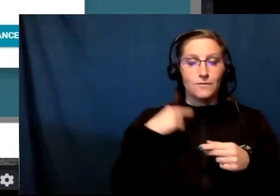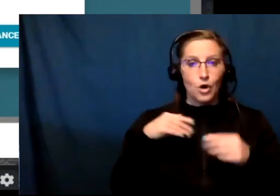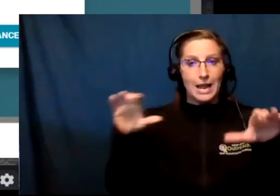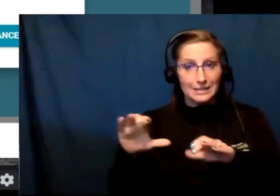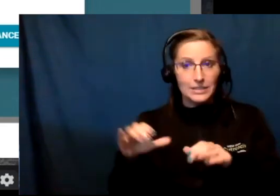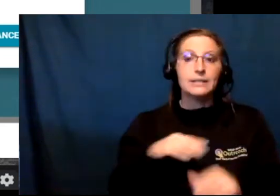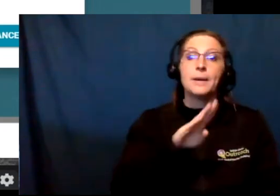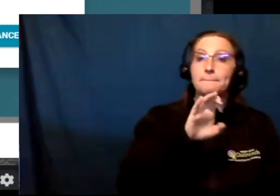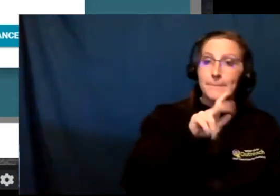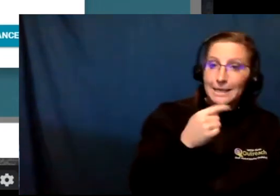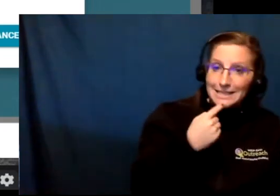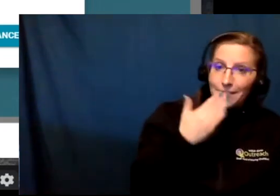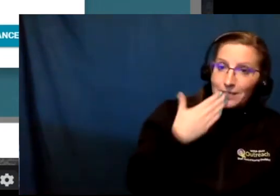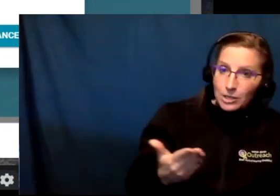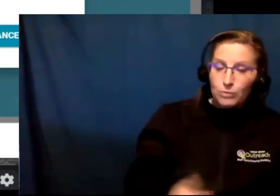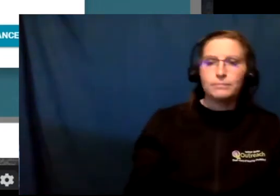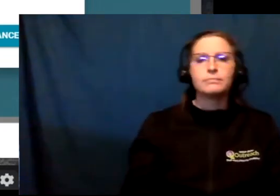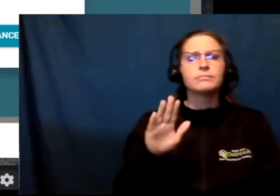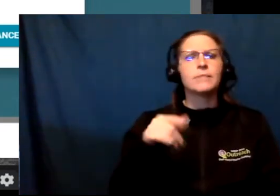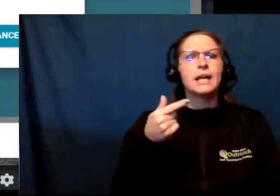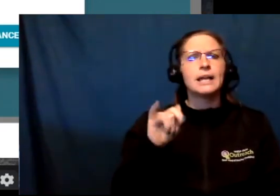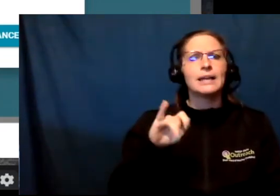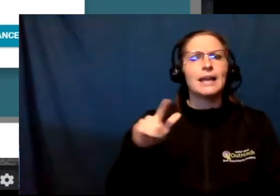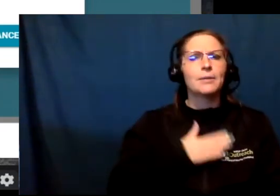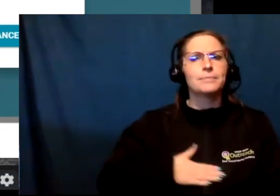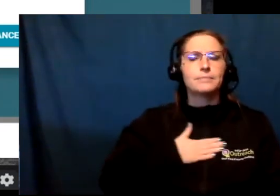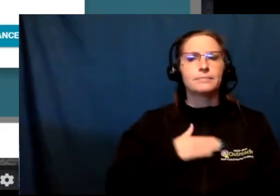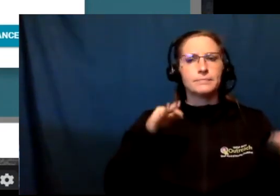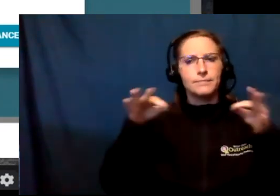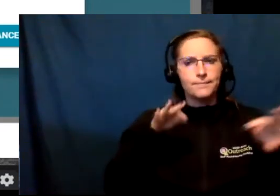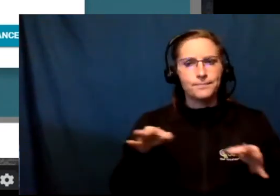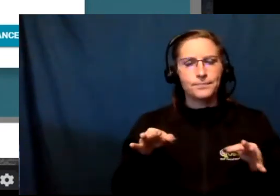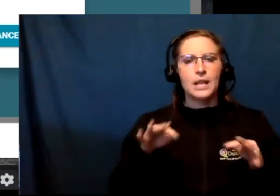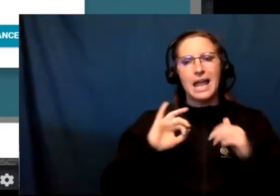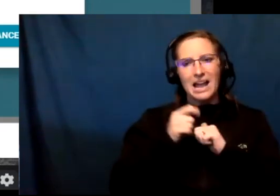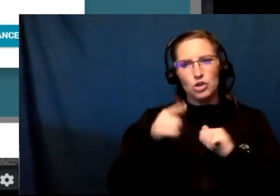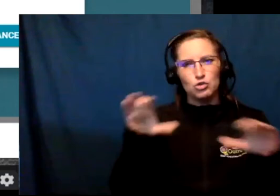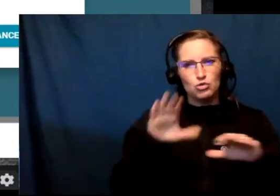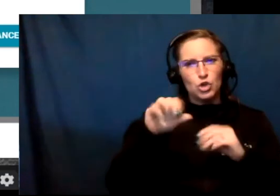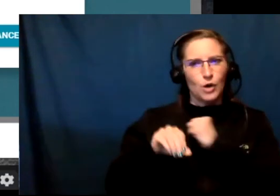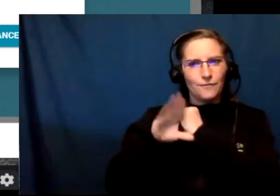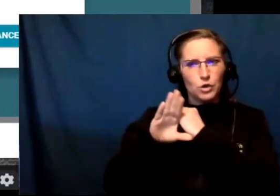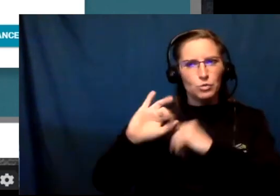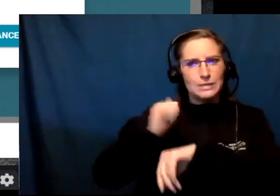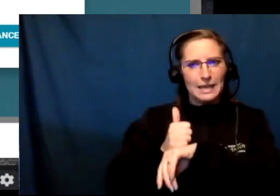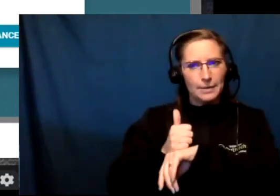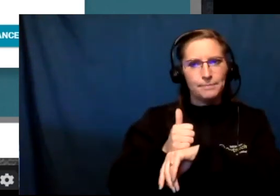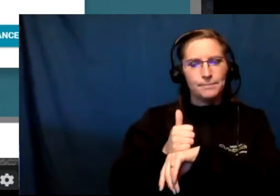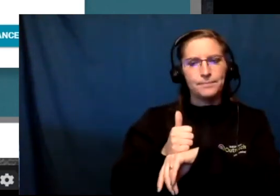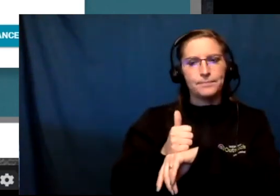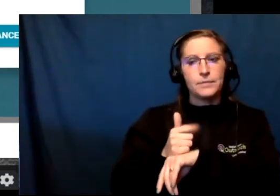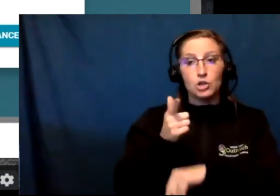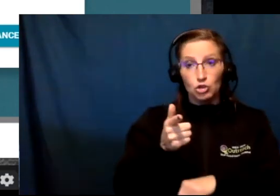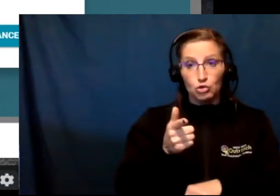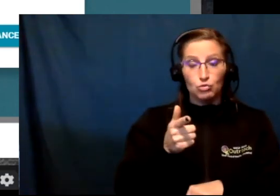you. I was wondering, Gail, could you explain kind of how you do your virtual setup? So is it